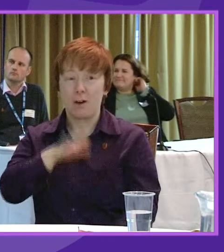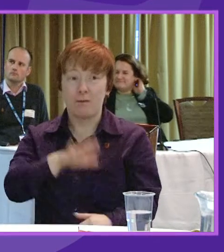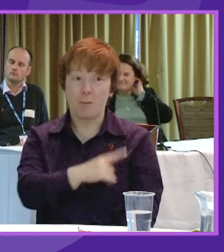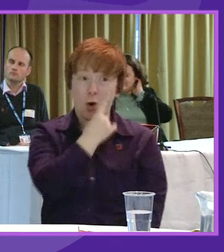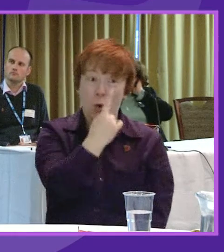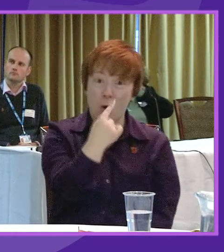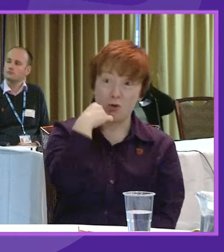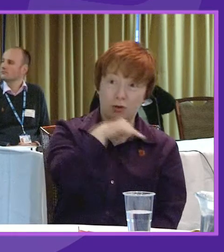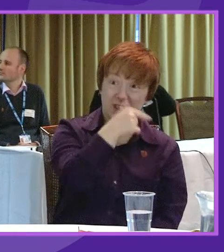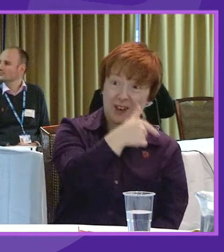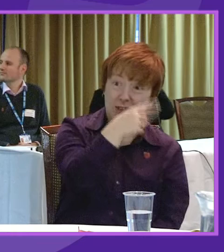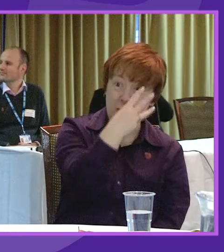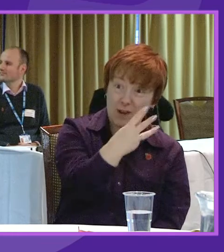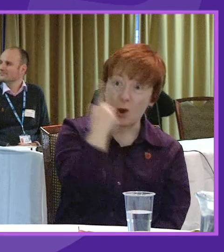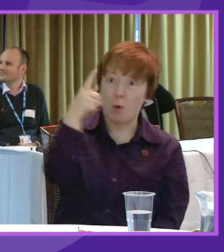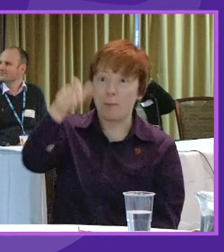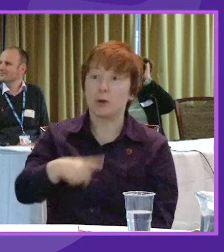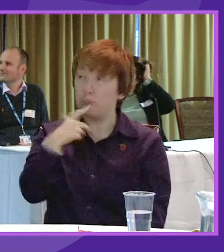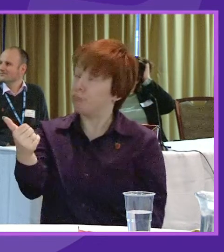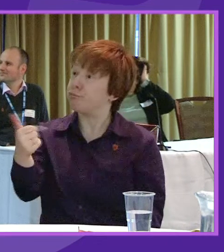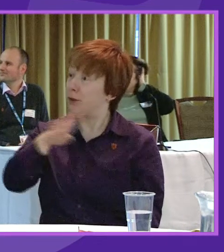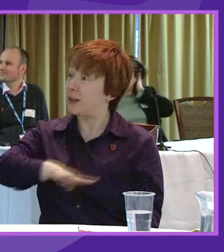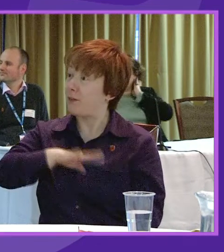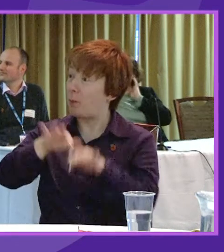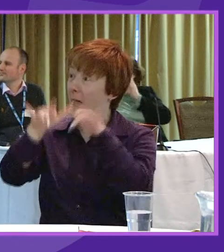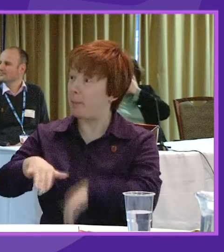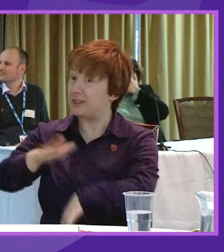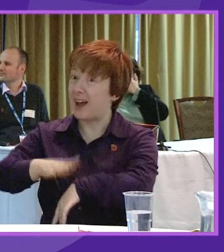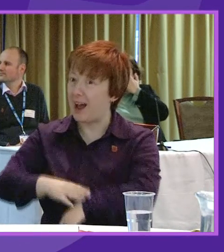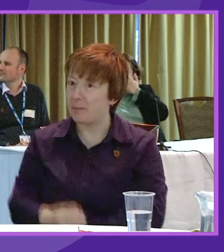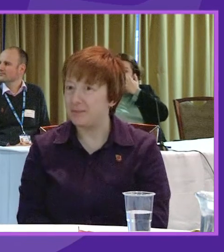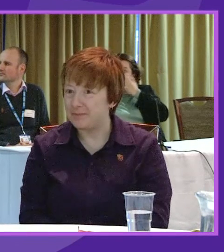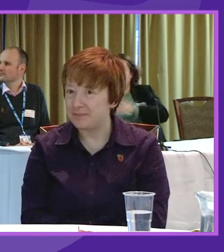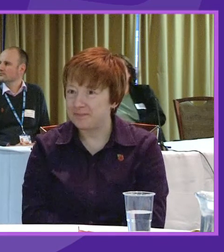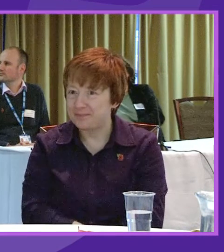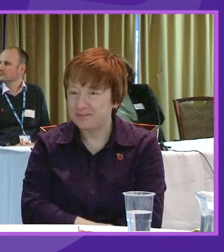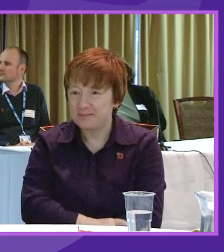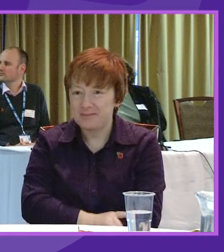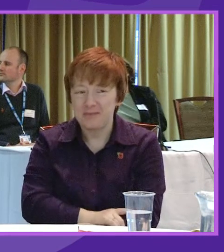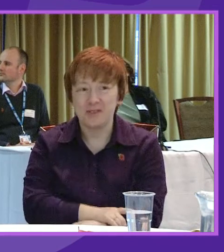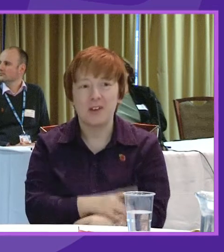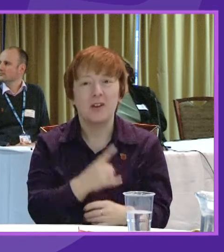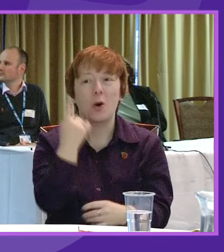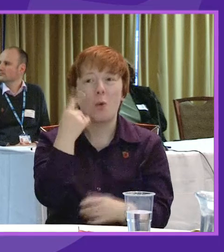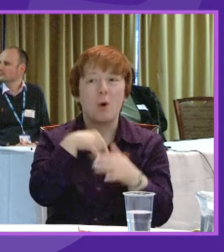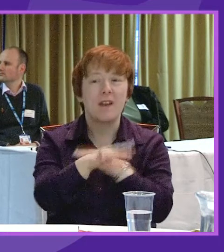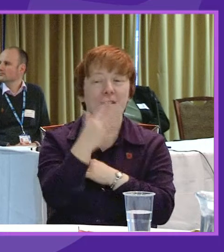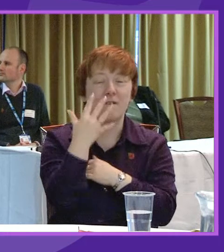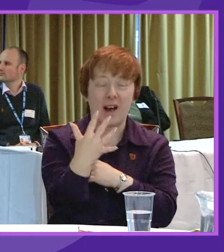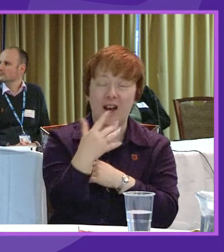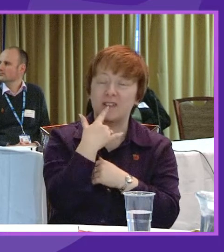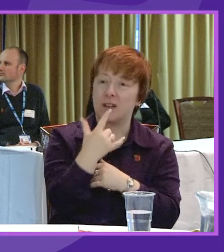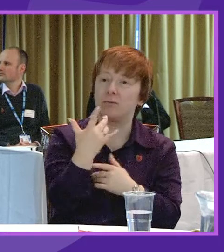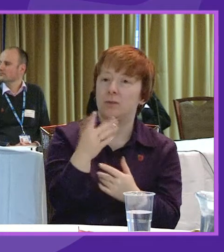admin, one of 173. Only 5 people were satisfied with the amount of time they spent on